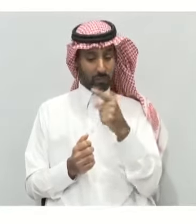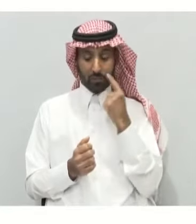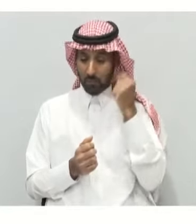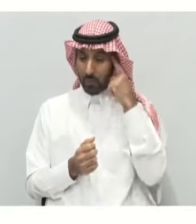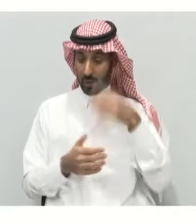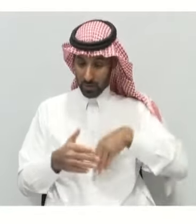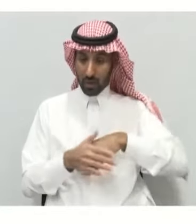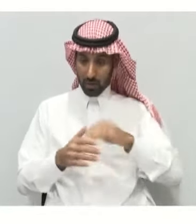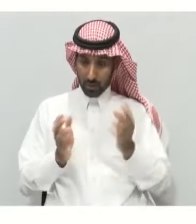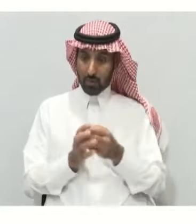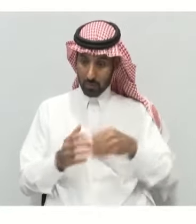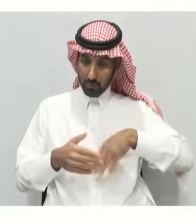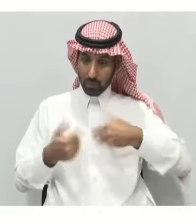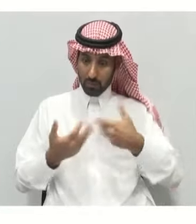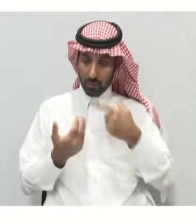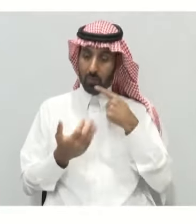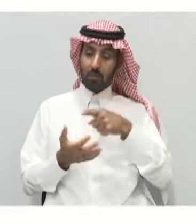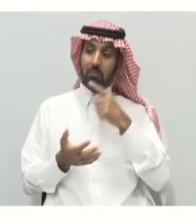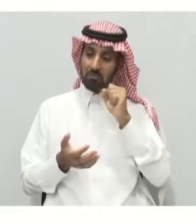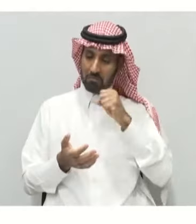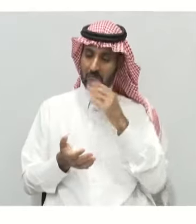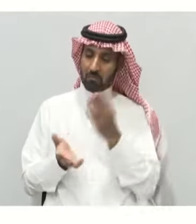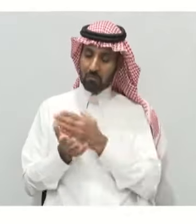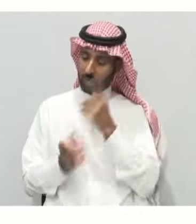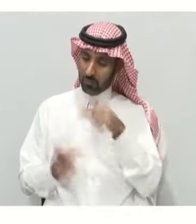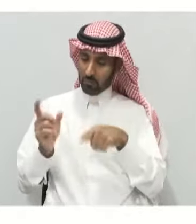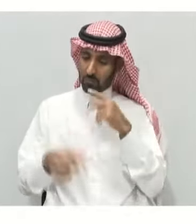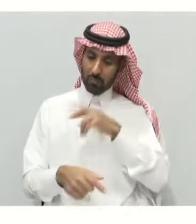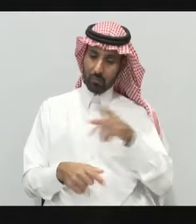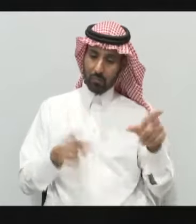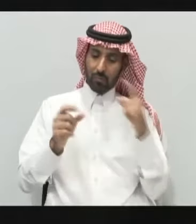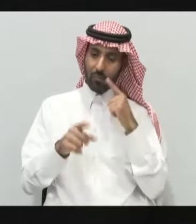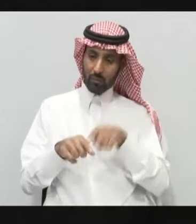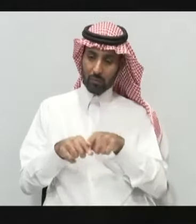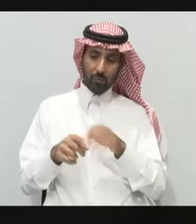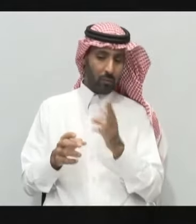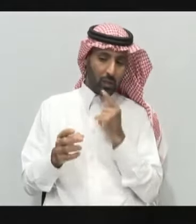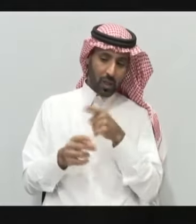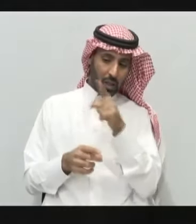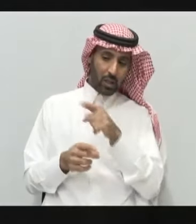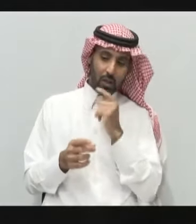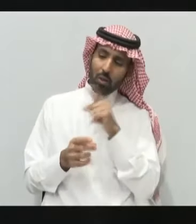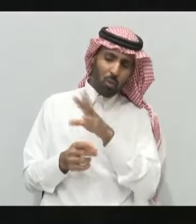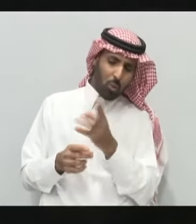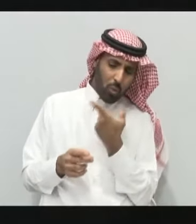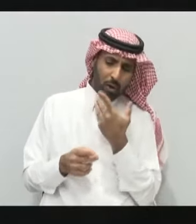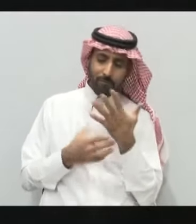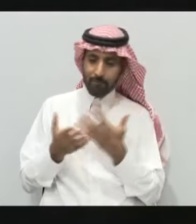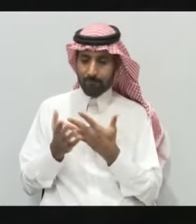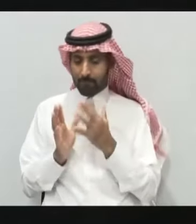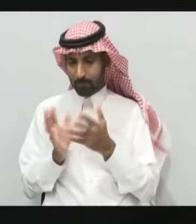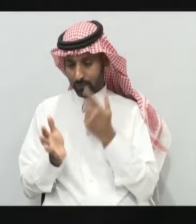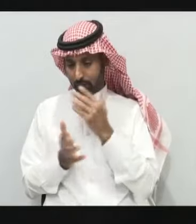play football? Yes, he does. Here, where we have introduced to different friends, and each one of them has his